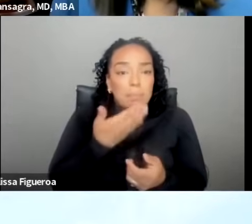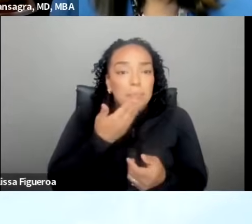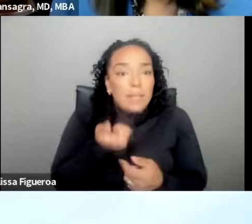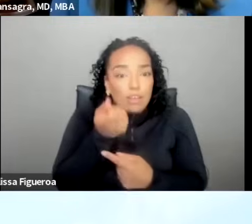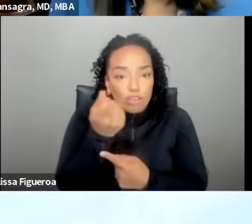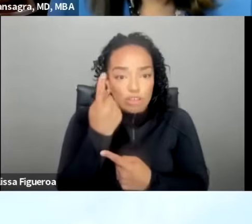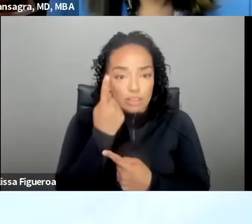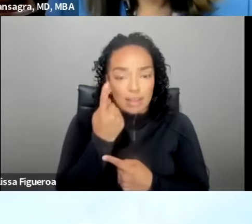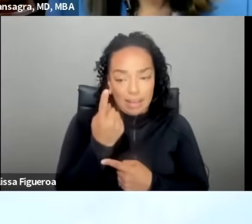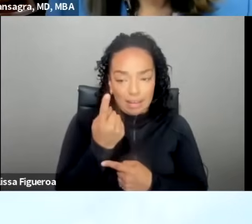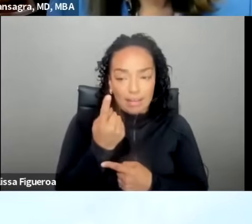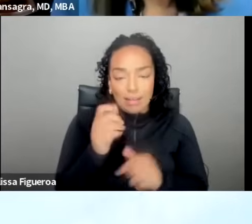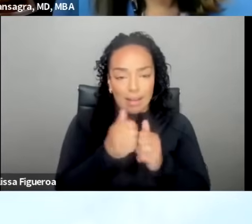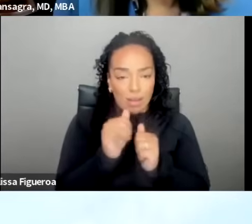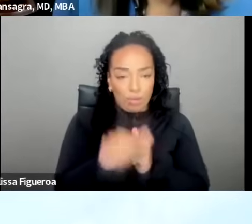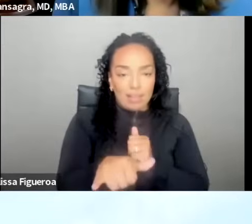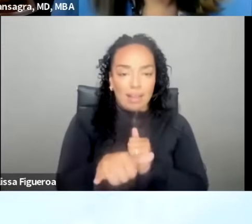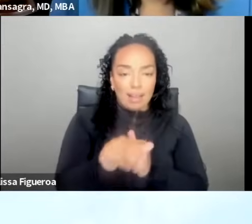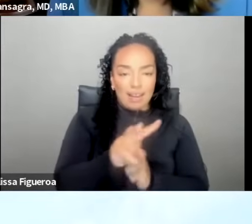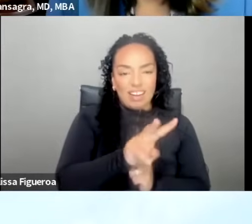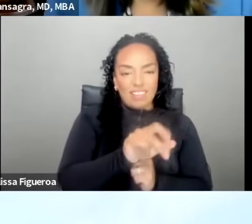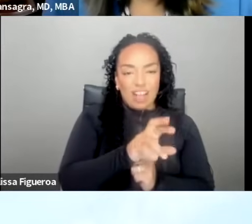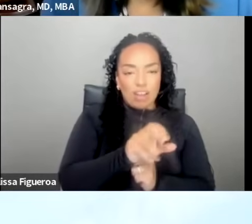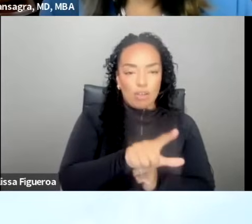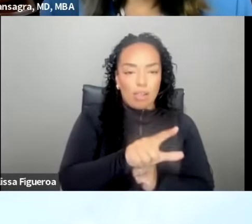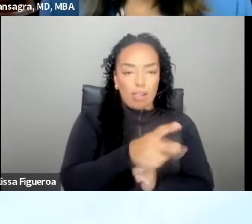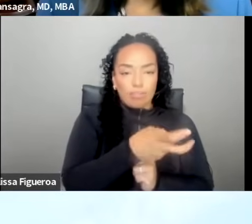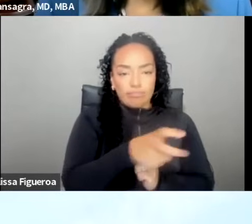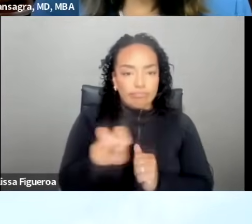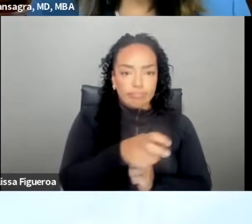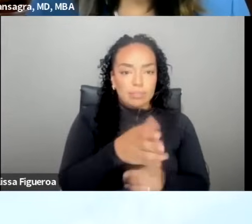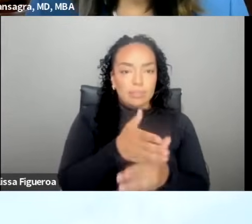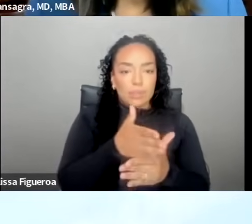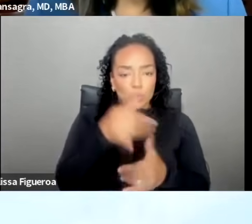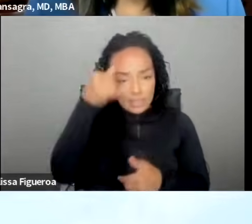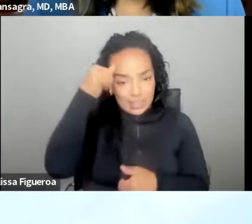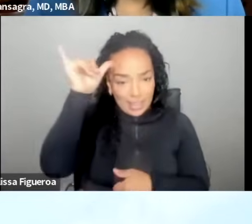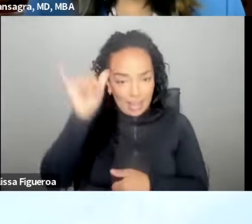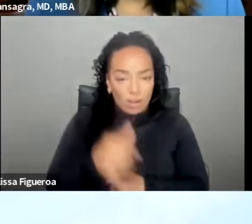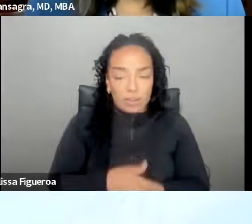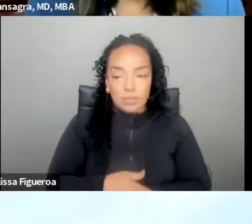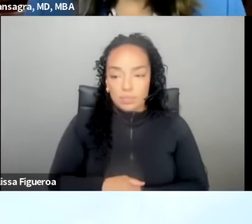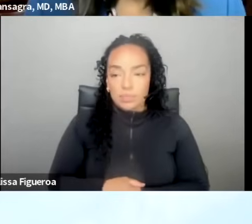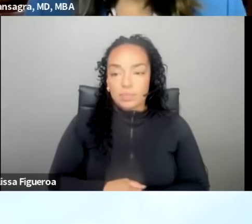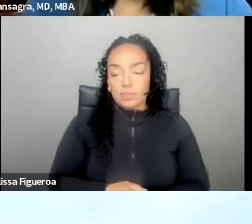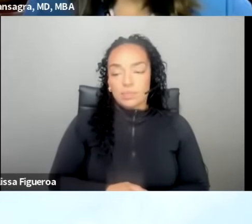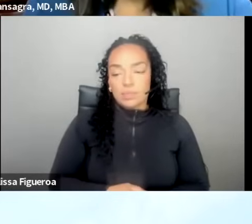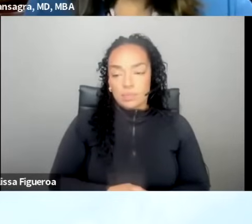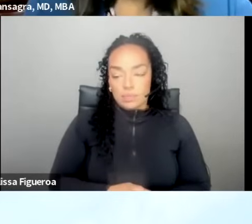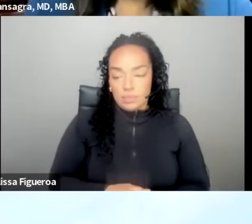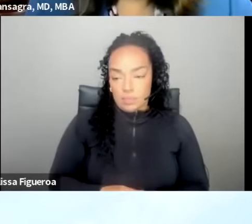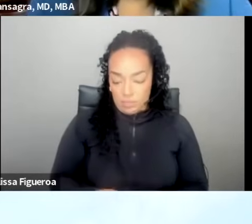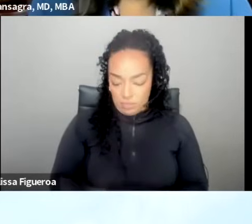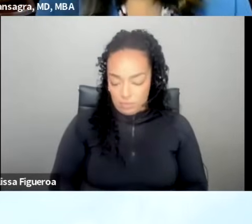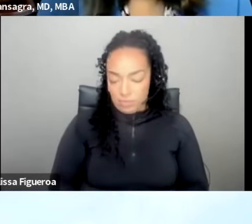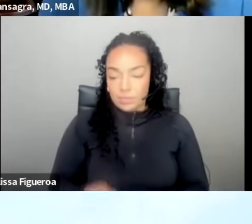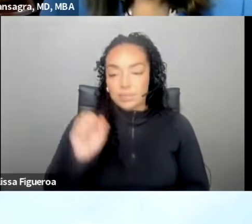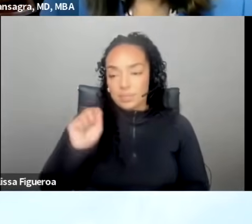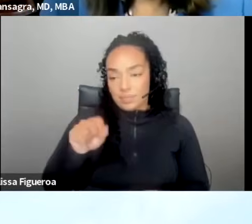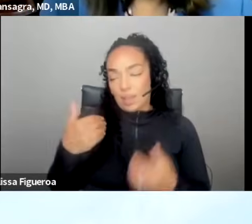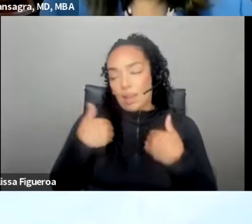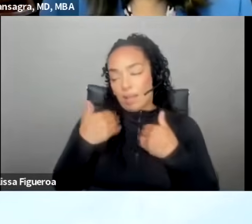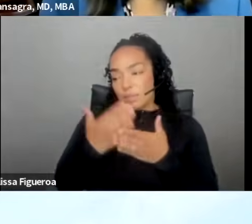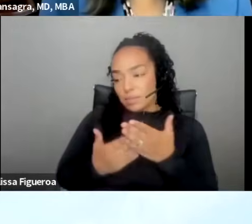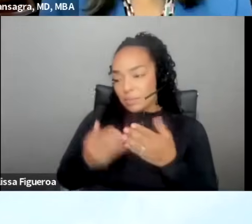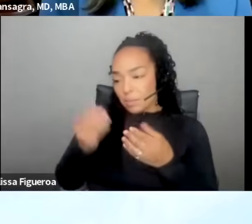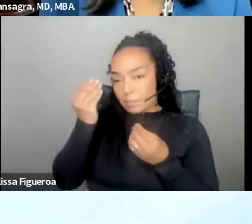how that viral transmission is occurring between cattle? Yes, we do have some information.